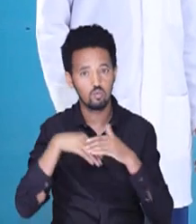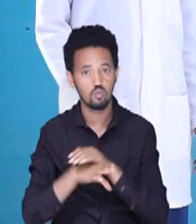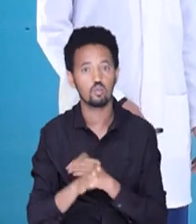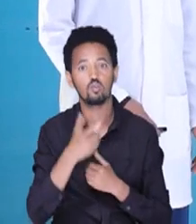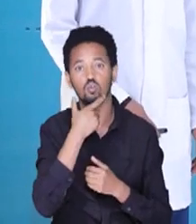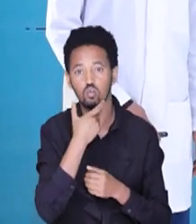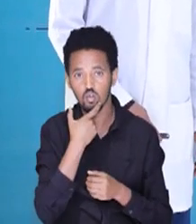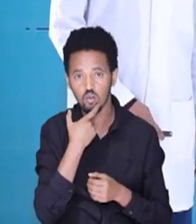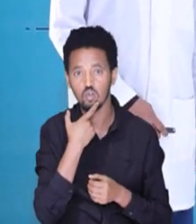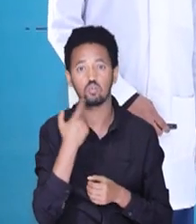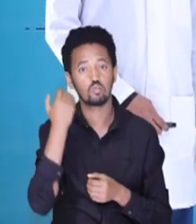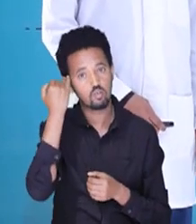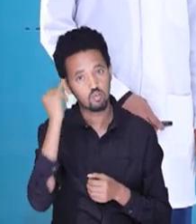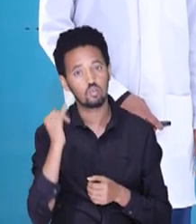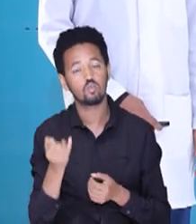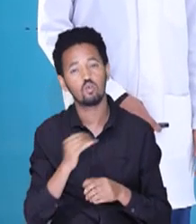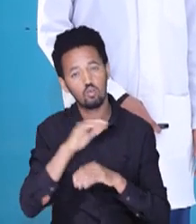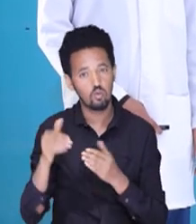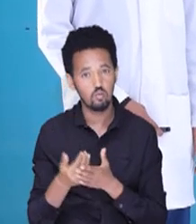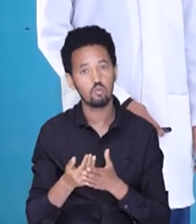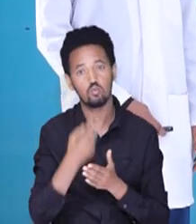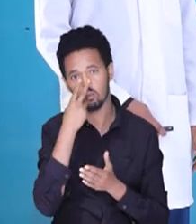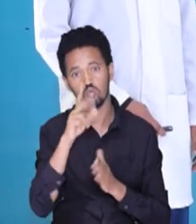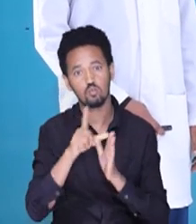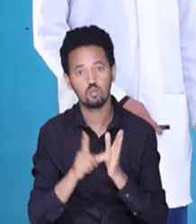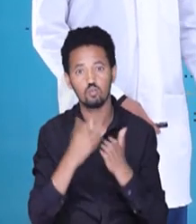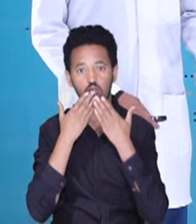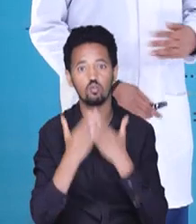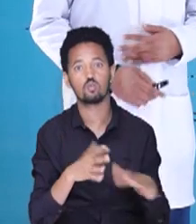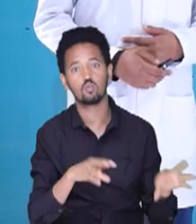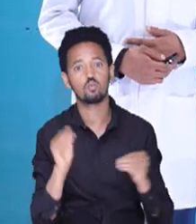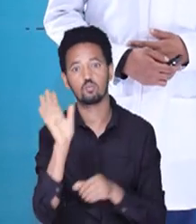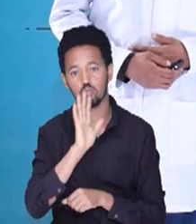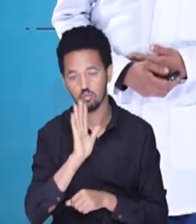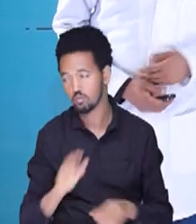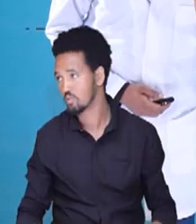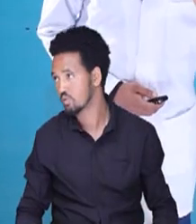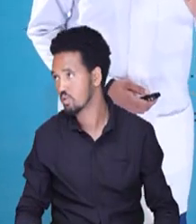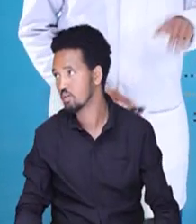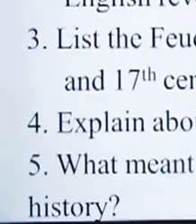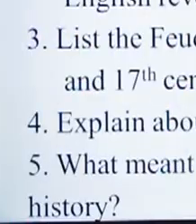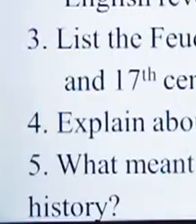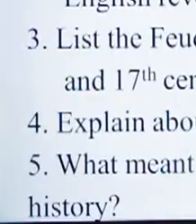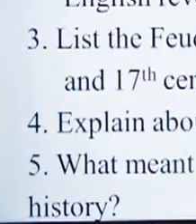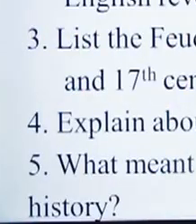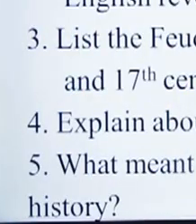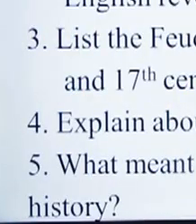revolution in England? This is all about today's lesson. Thank you very much, student. Bye-bye.